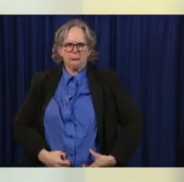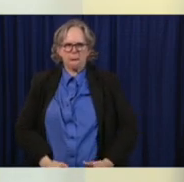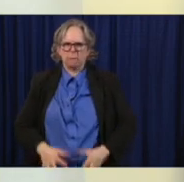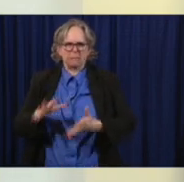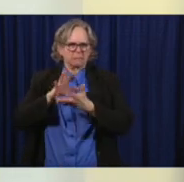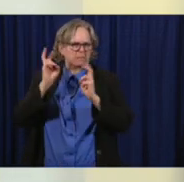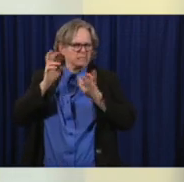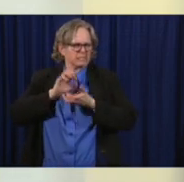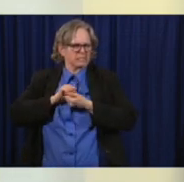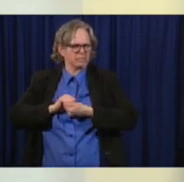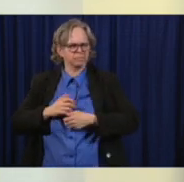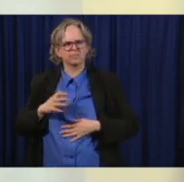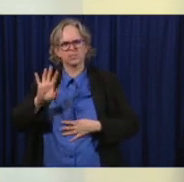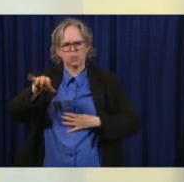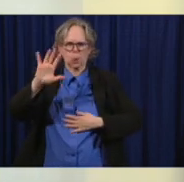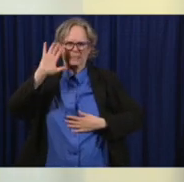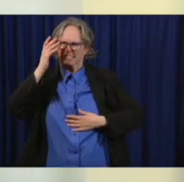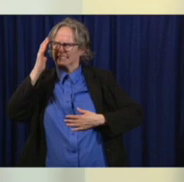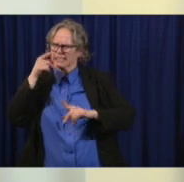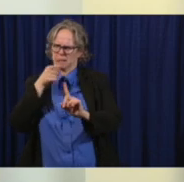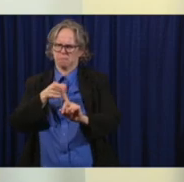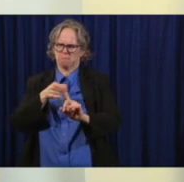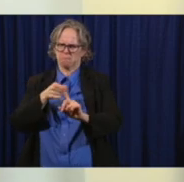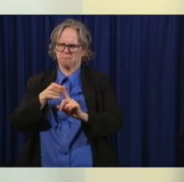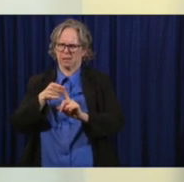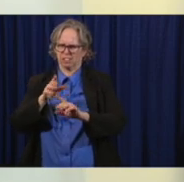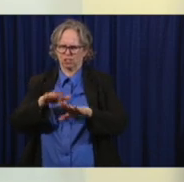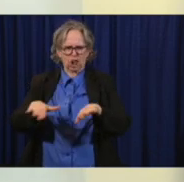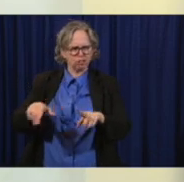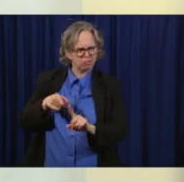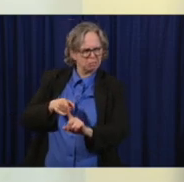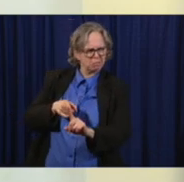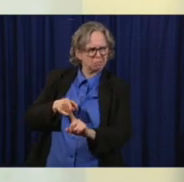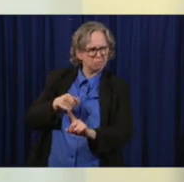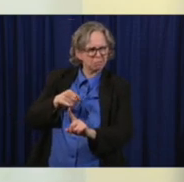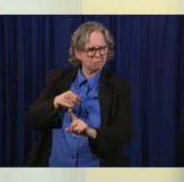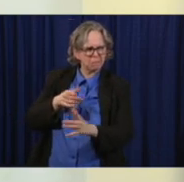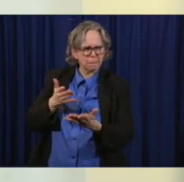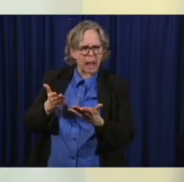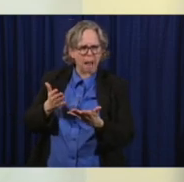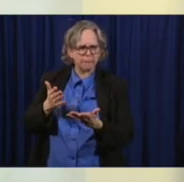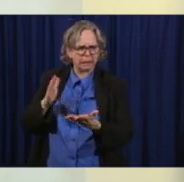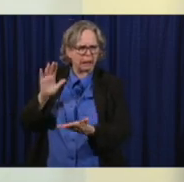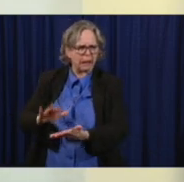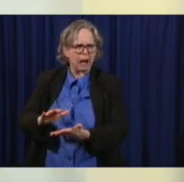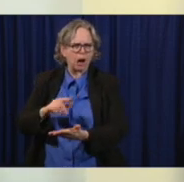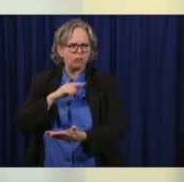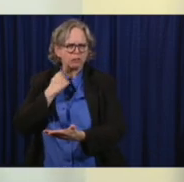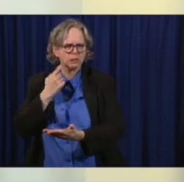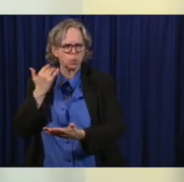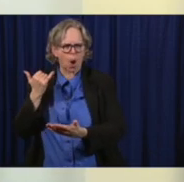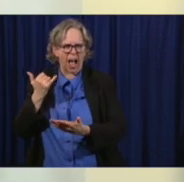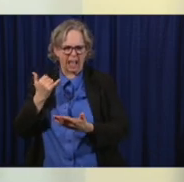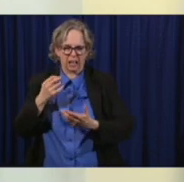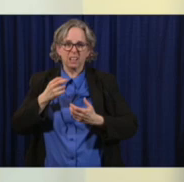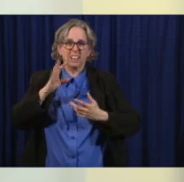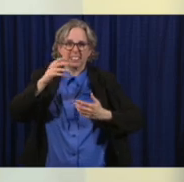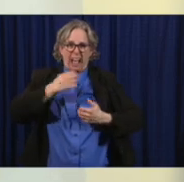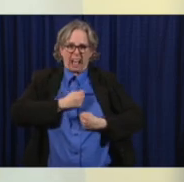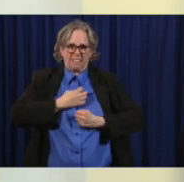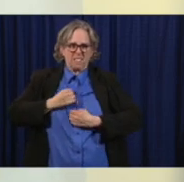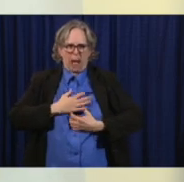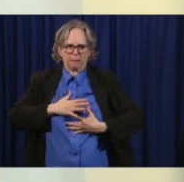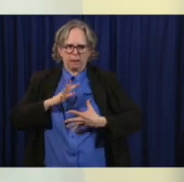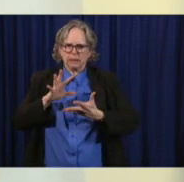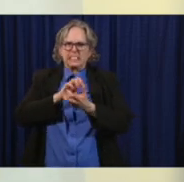is because it has to do with damage to blood vessels. And obviously, those of us who have lived longer have had more inherent damage.